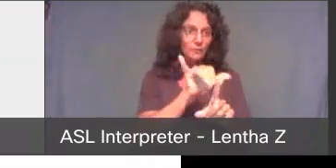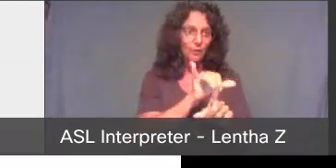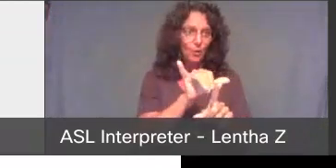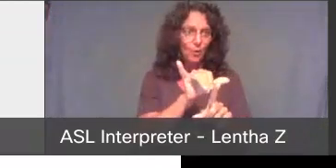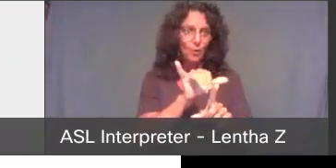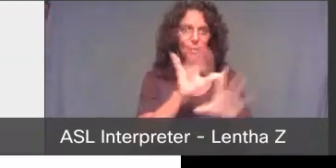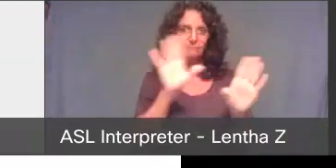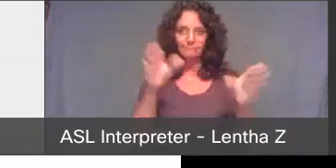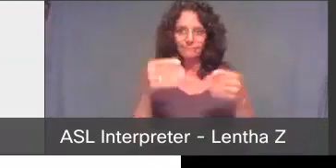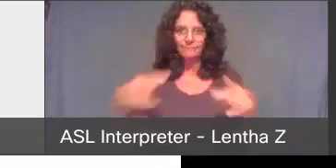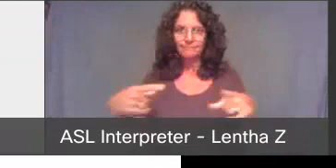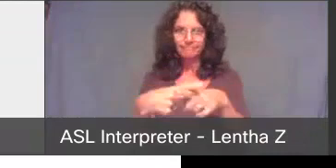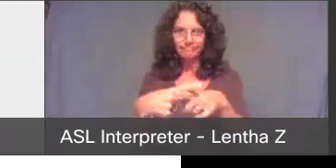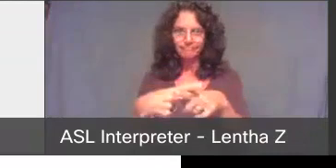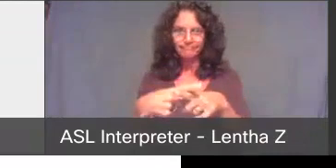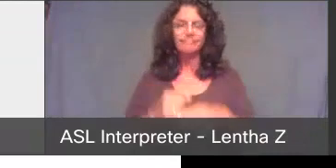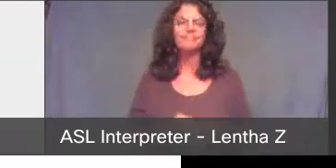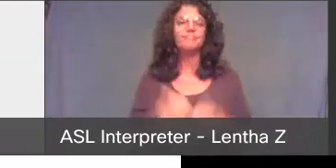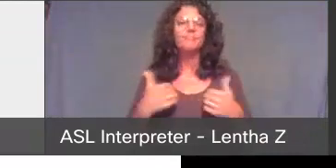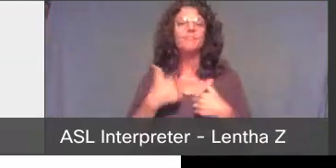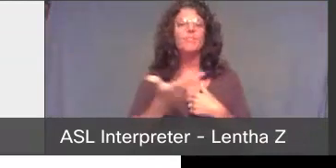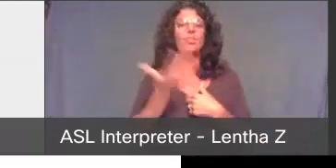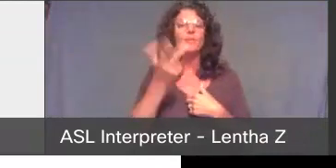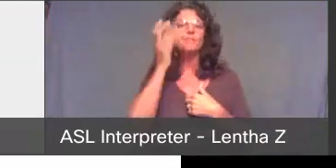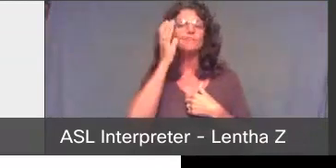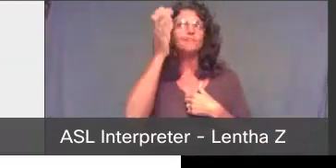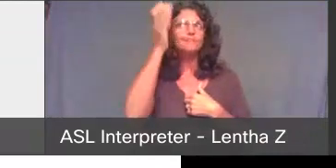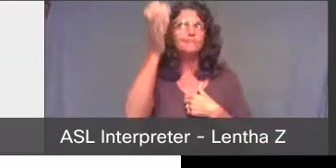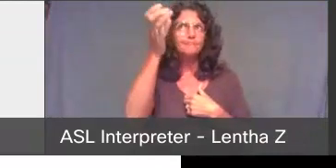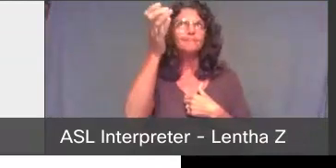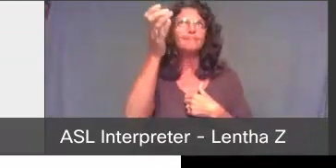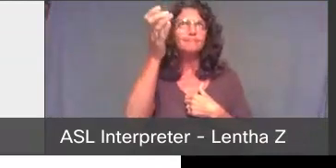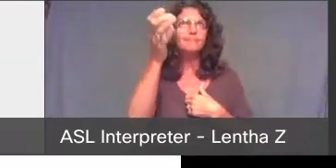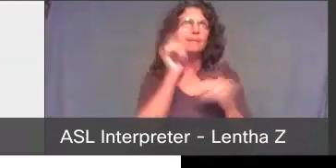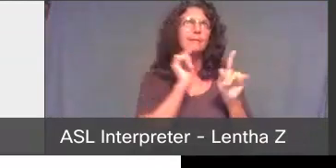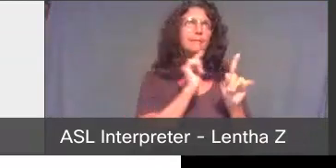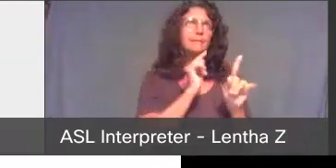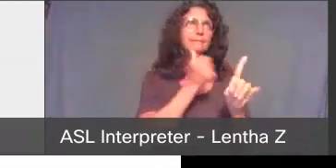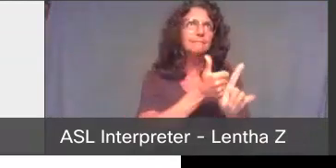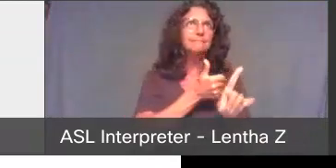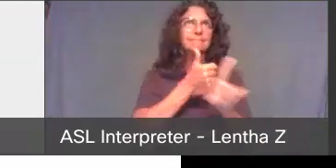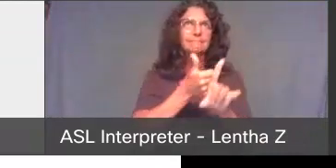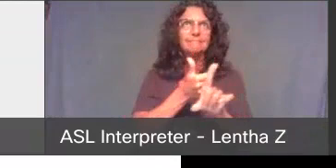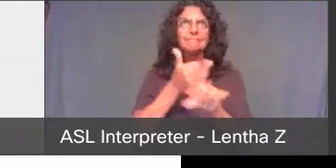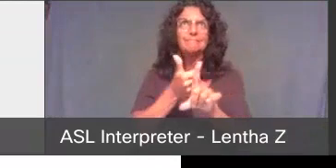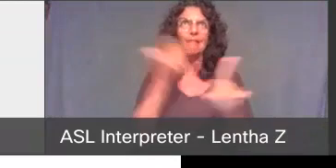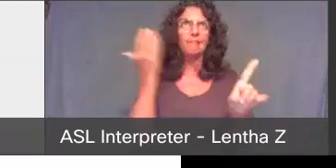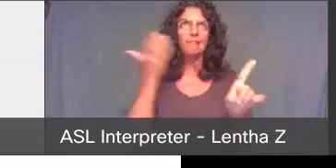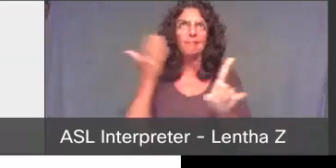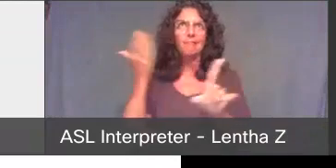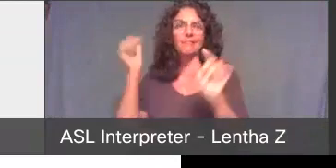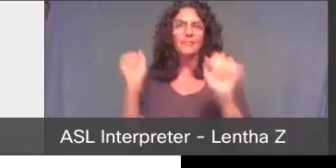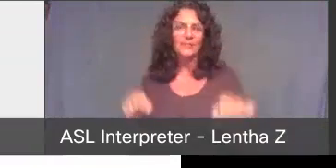So those three concepts in and of themselves could probably be their own presentation